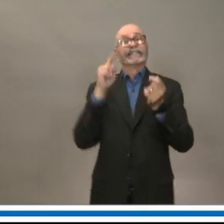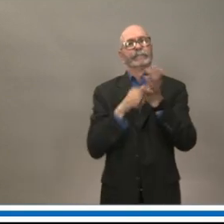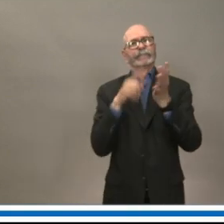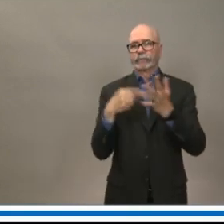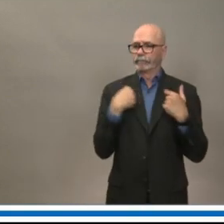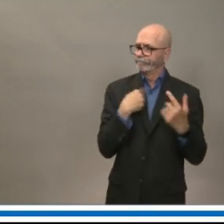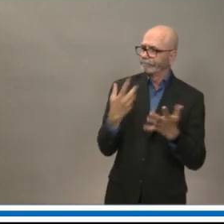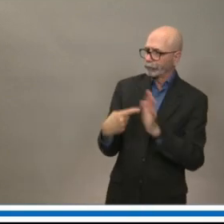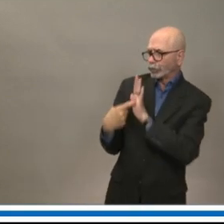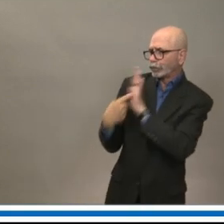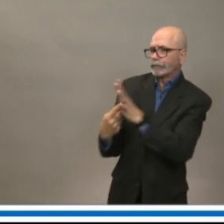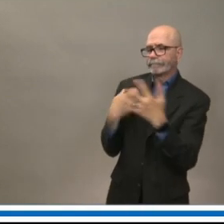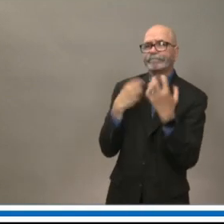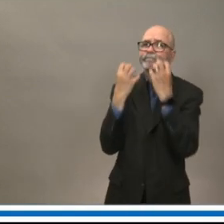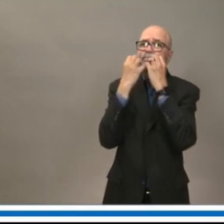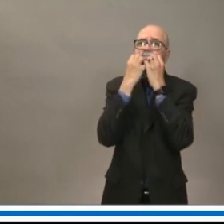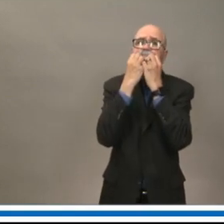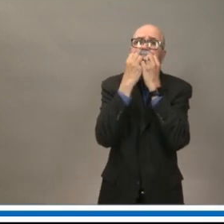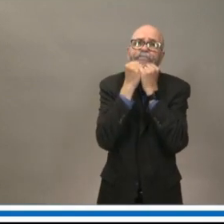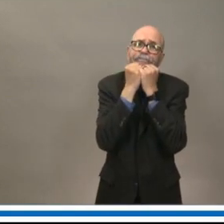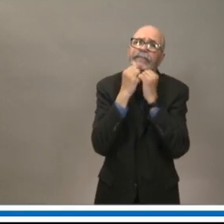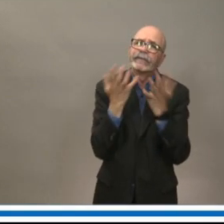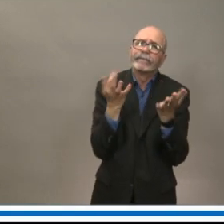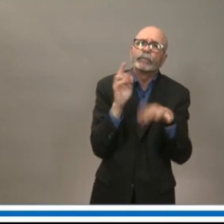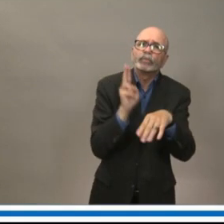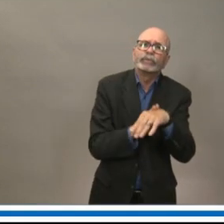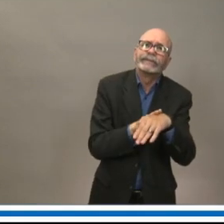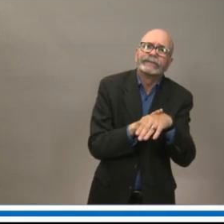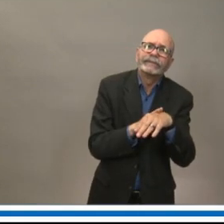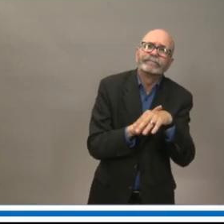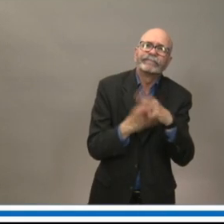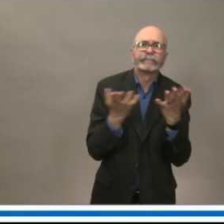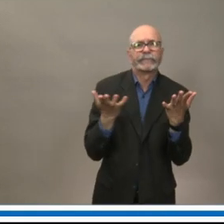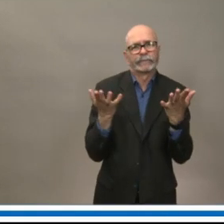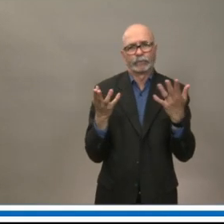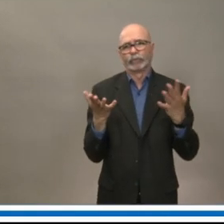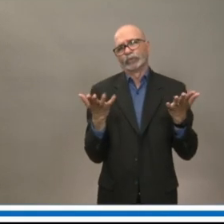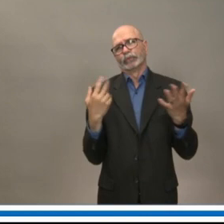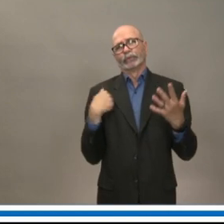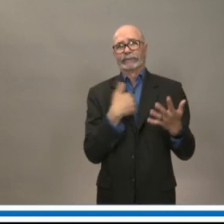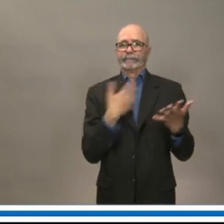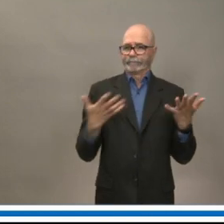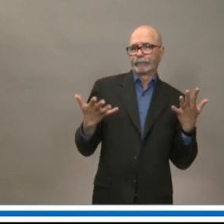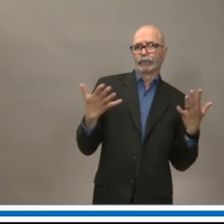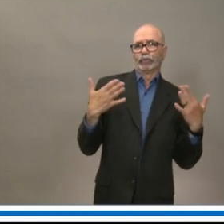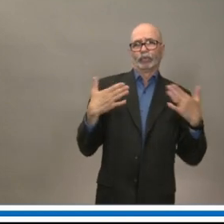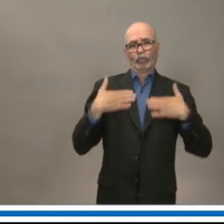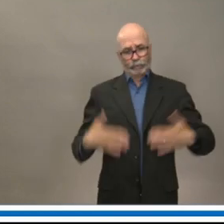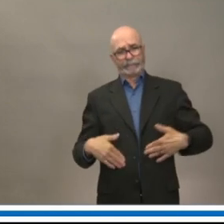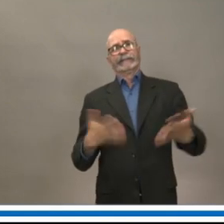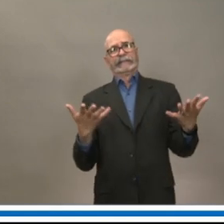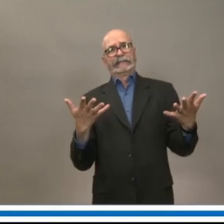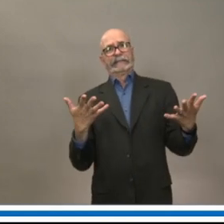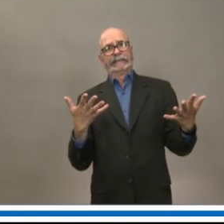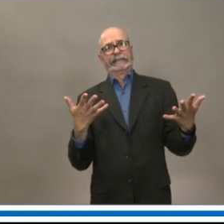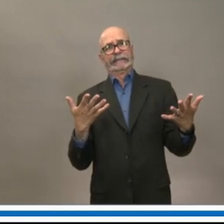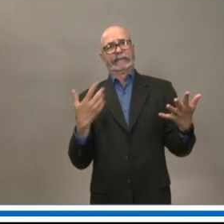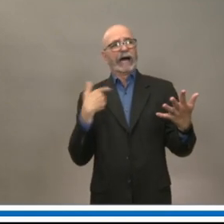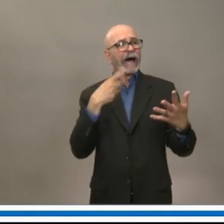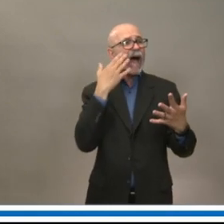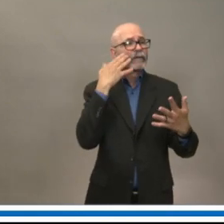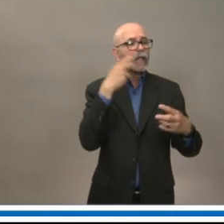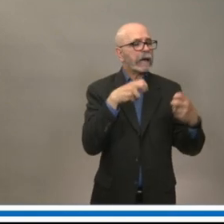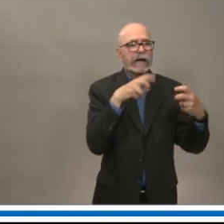take a particular focus as we're doing that on those because of a range of whether it's physical or intellectual disabilities may need